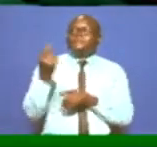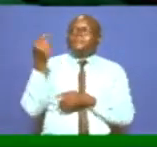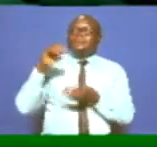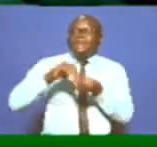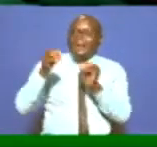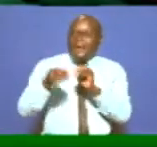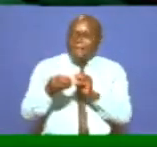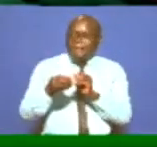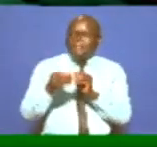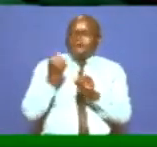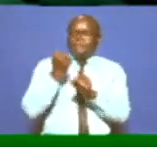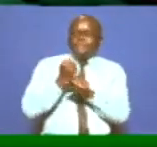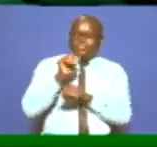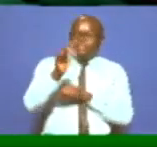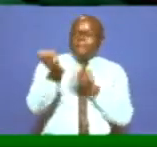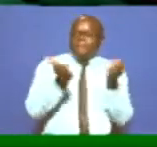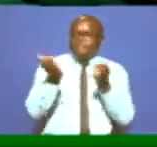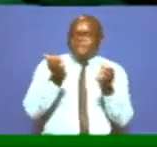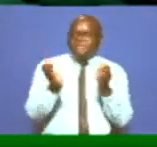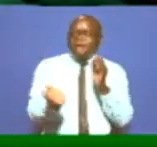to transact business this morning.